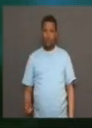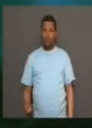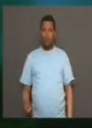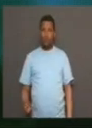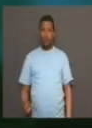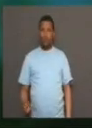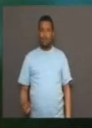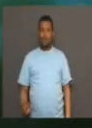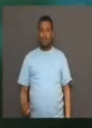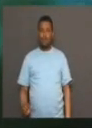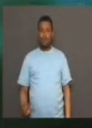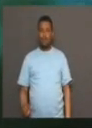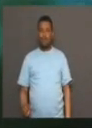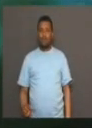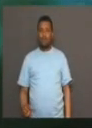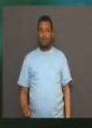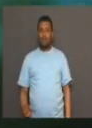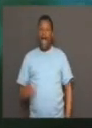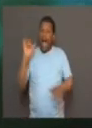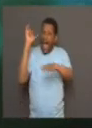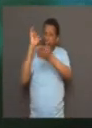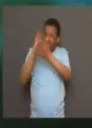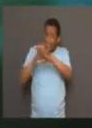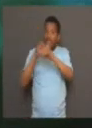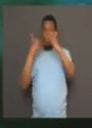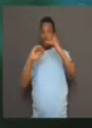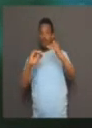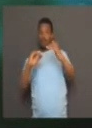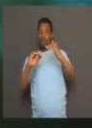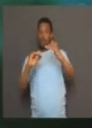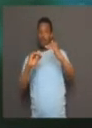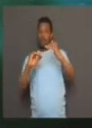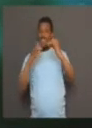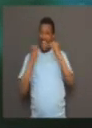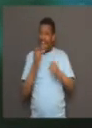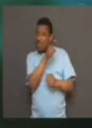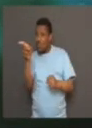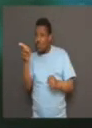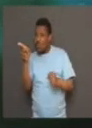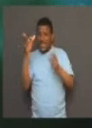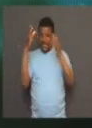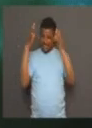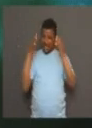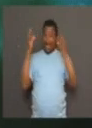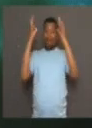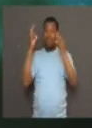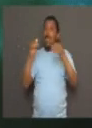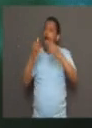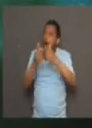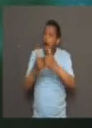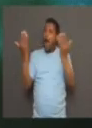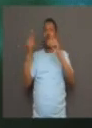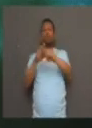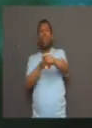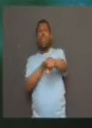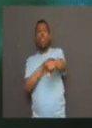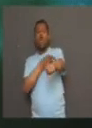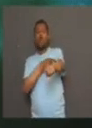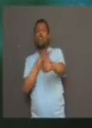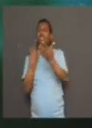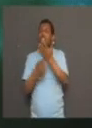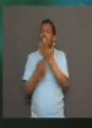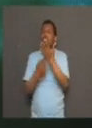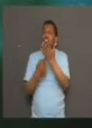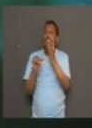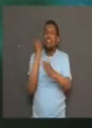2.6%. At that rate, can you determine how long it will